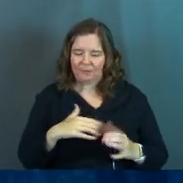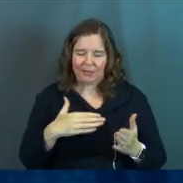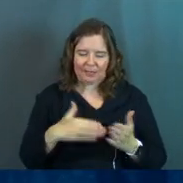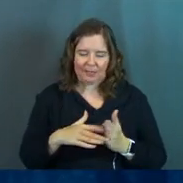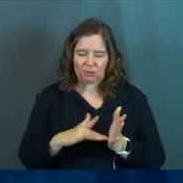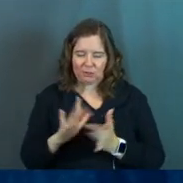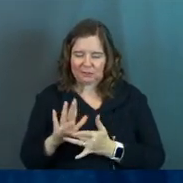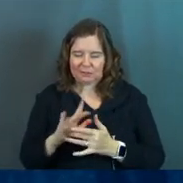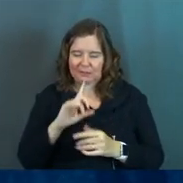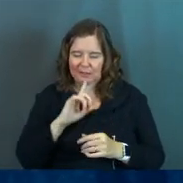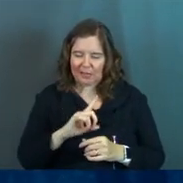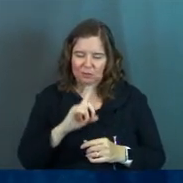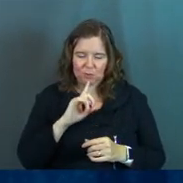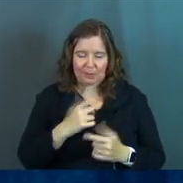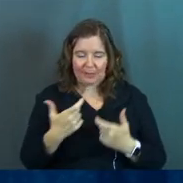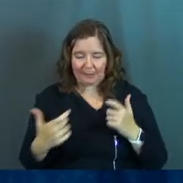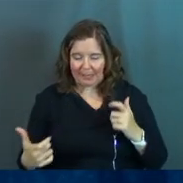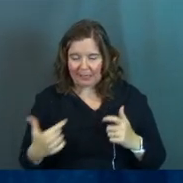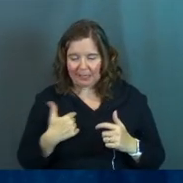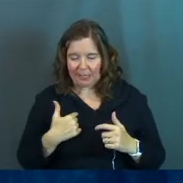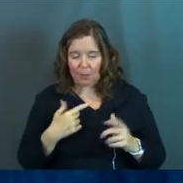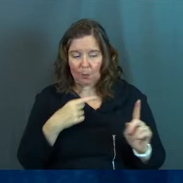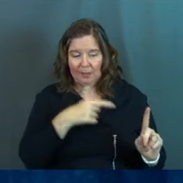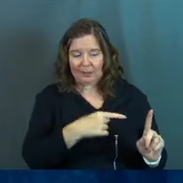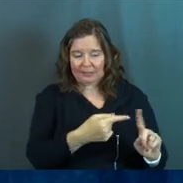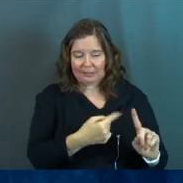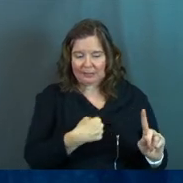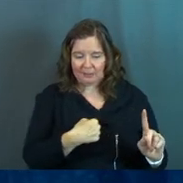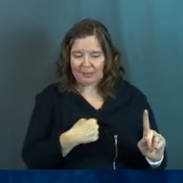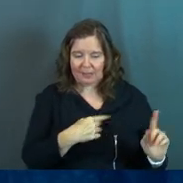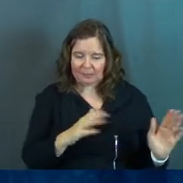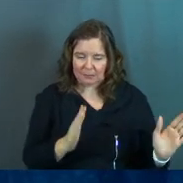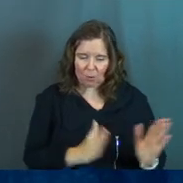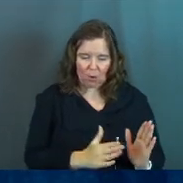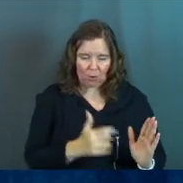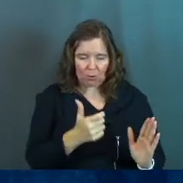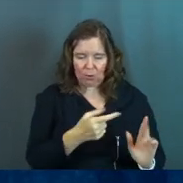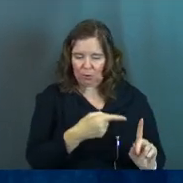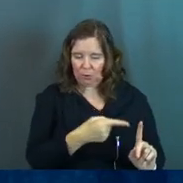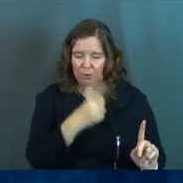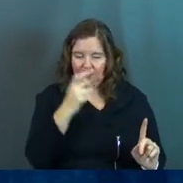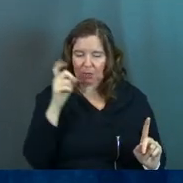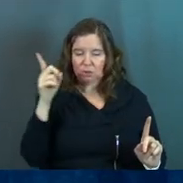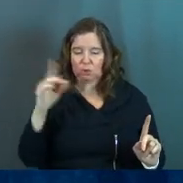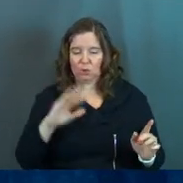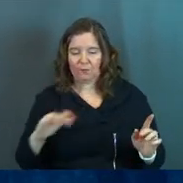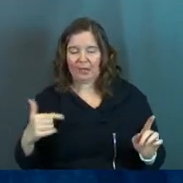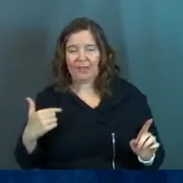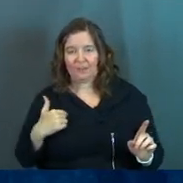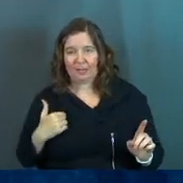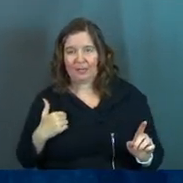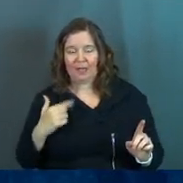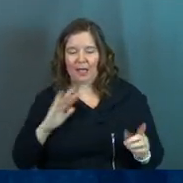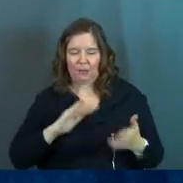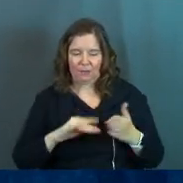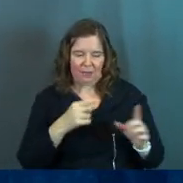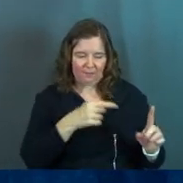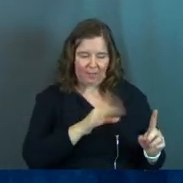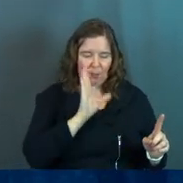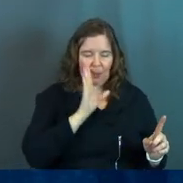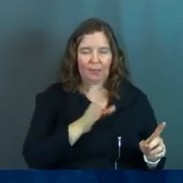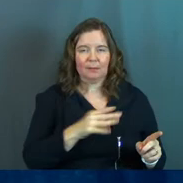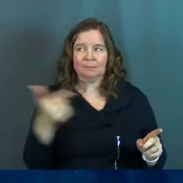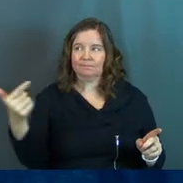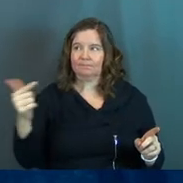against Jesus is actually really big. What they did to me is so much smaller. Because you forgave me, I'll forgive